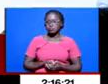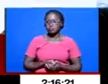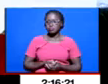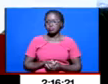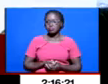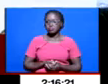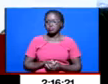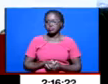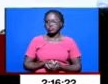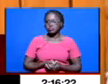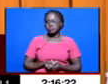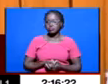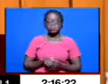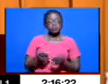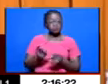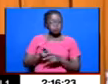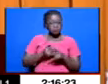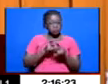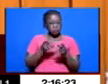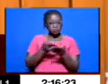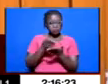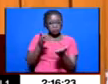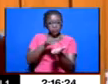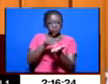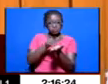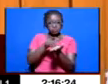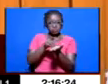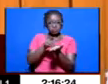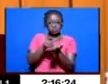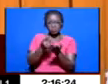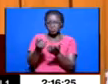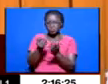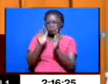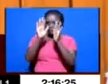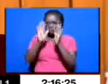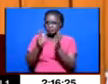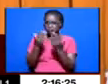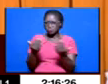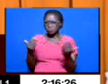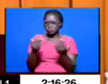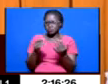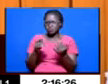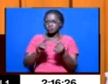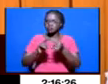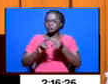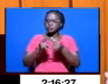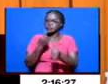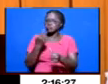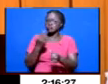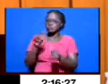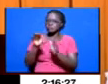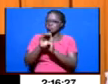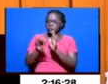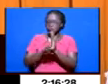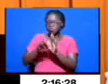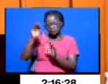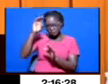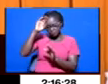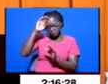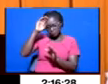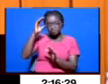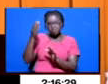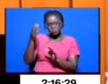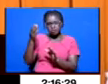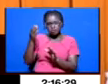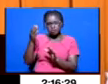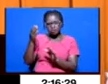Couched in this doctrine are a few crucial aspects. First, that constitutions are considered to be the